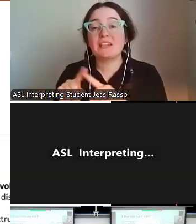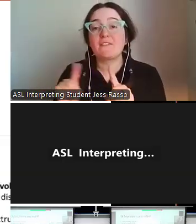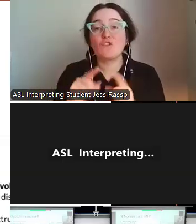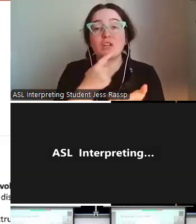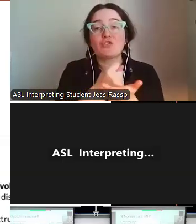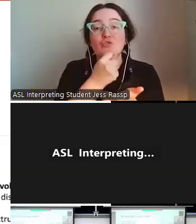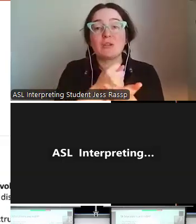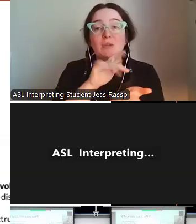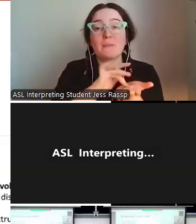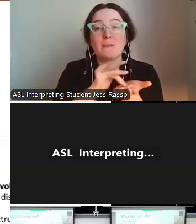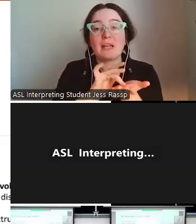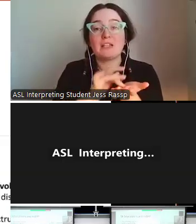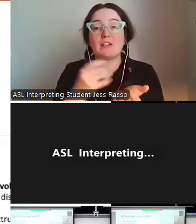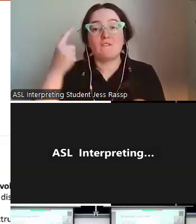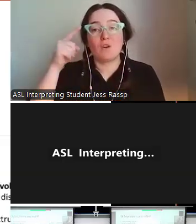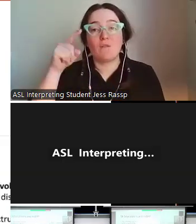already made it to